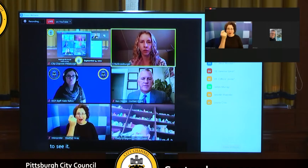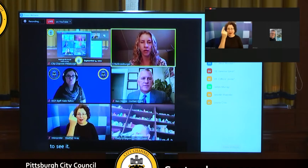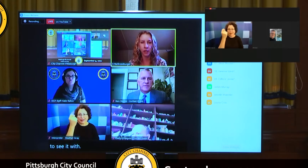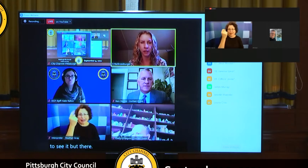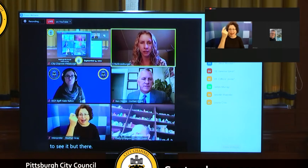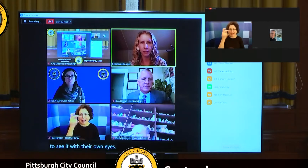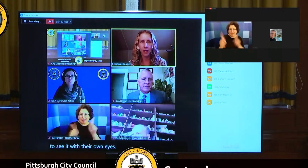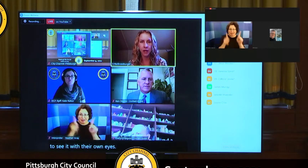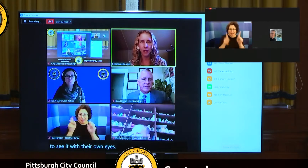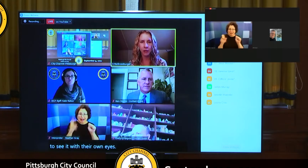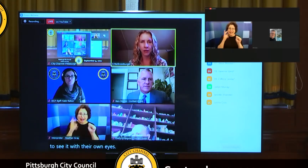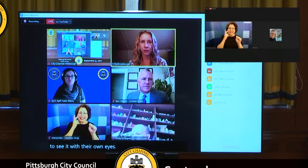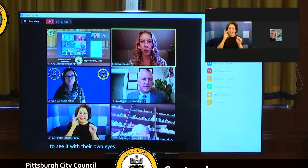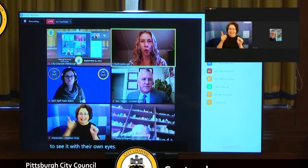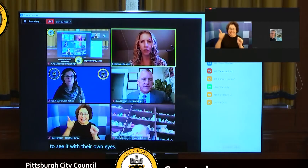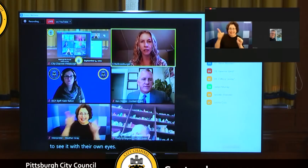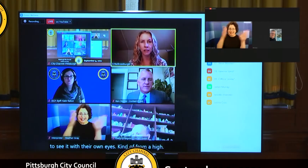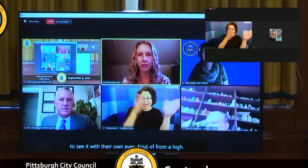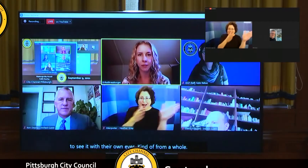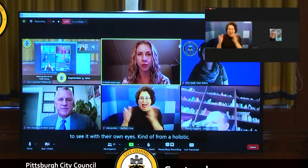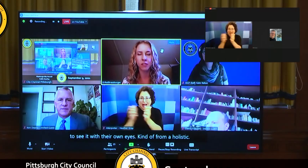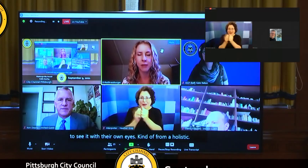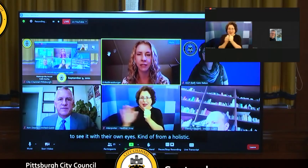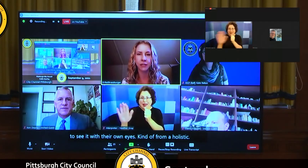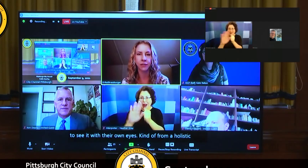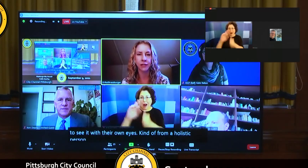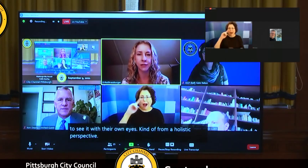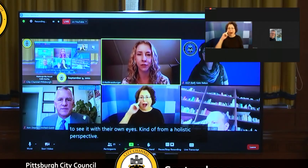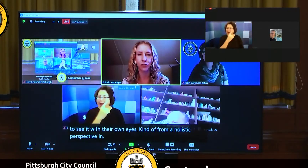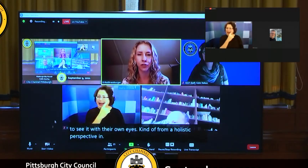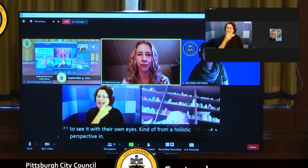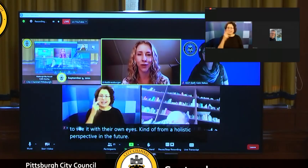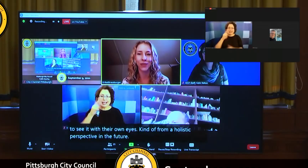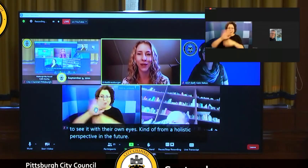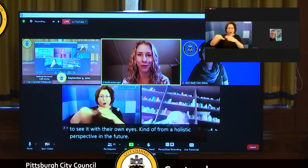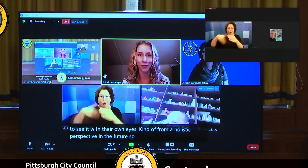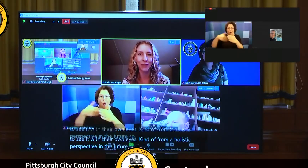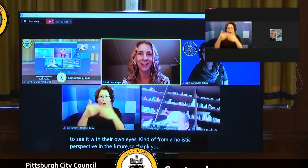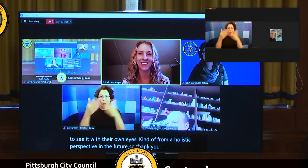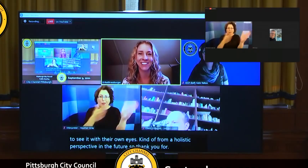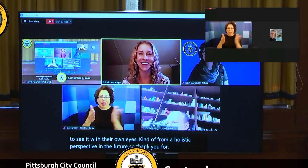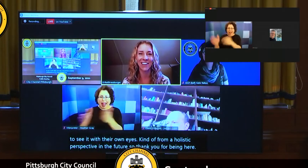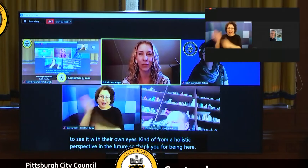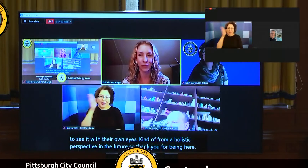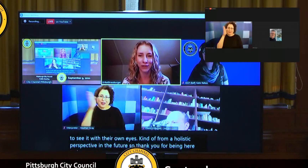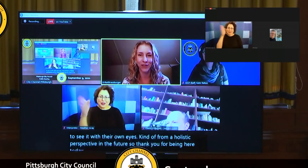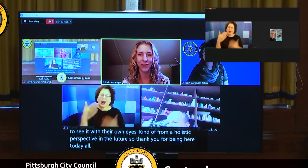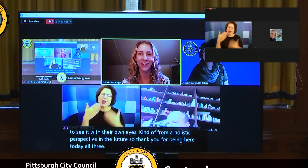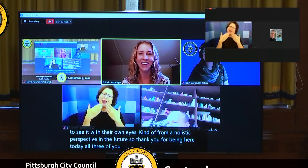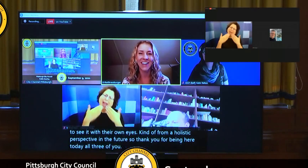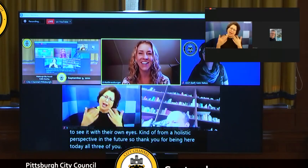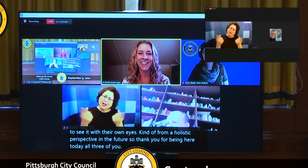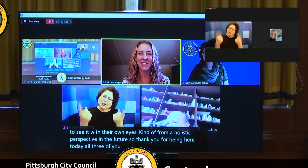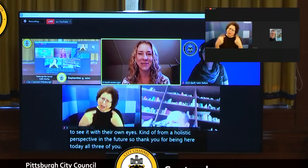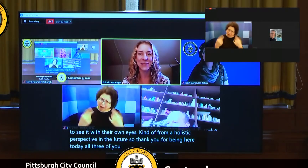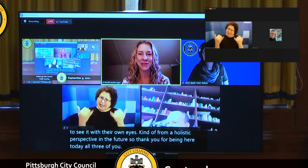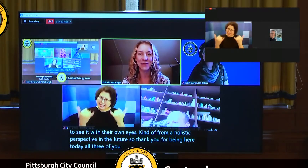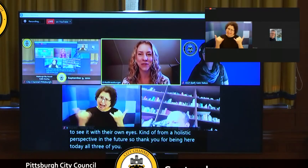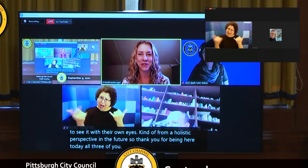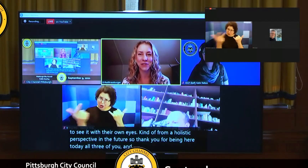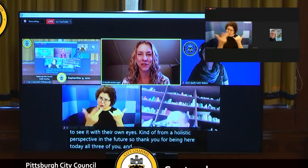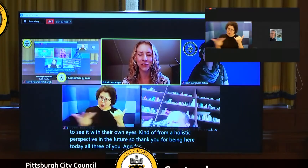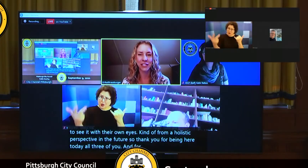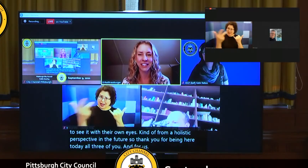own eyes, kind of from a holistic perspective in the future. So thank you for being here today, all three of you, and